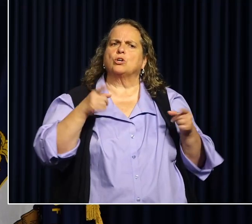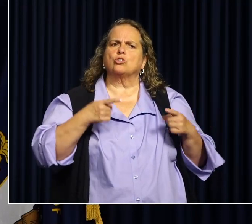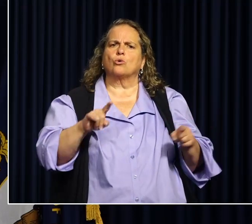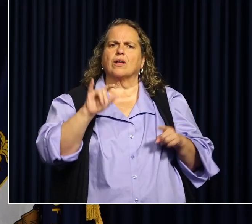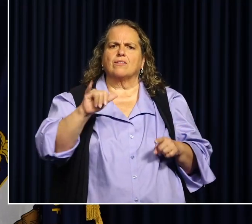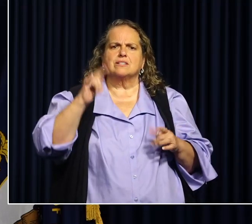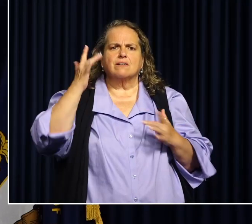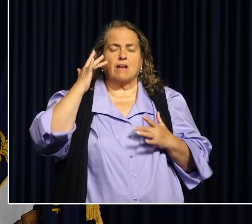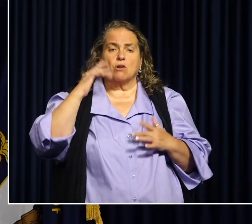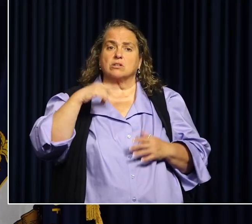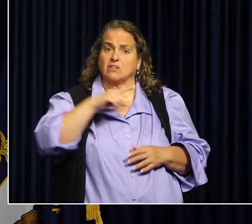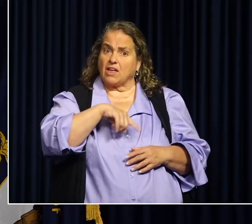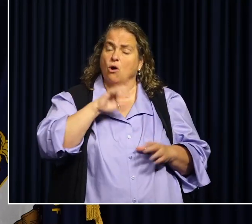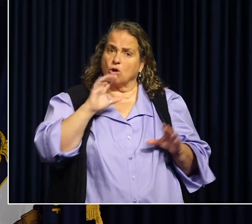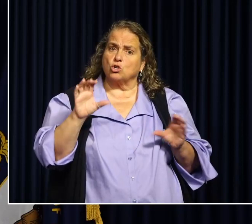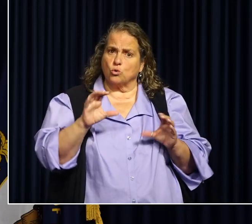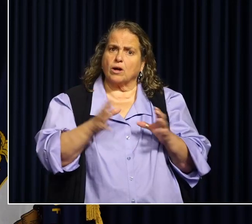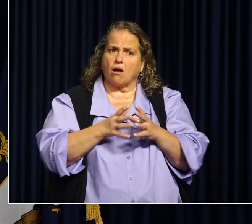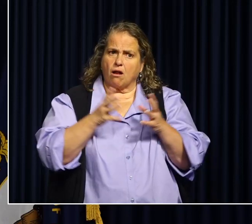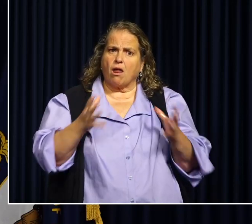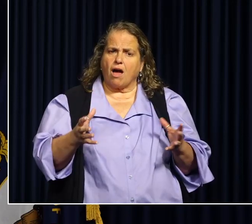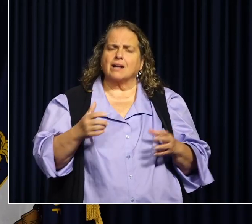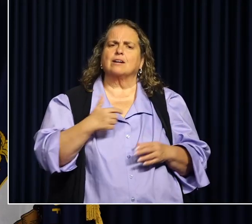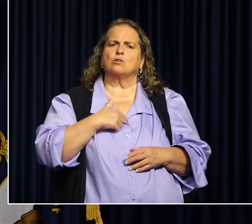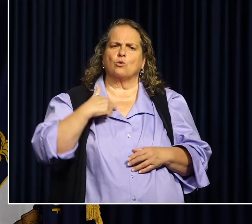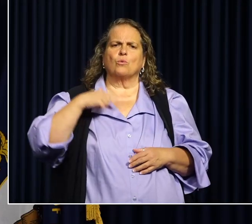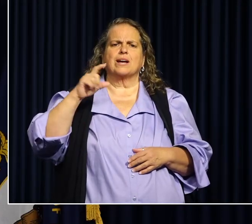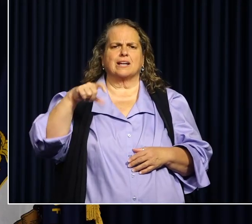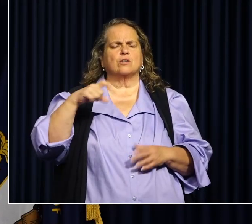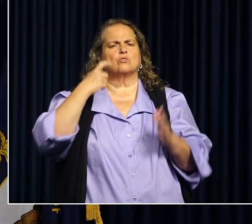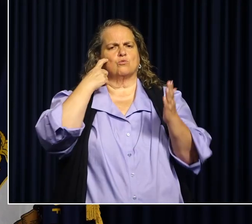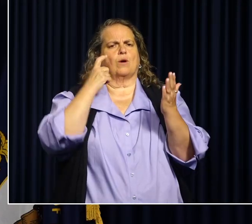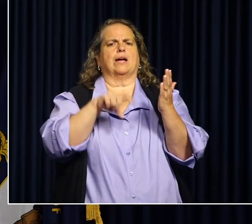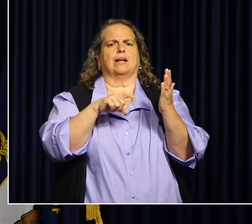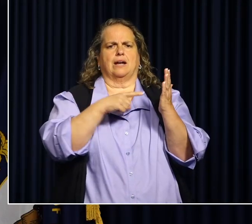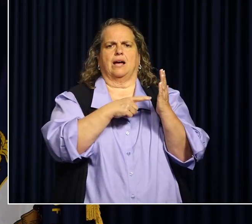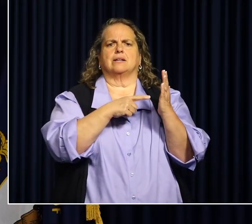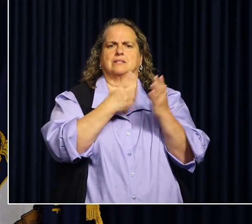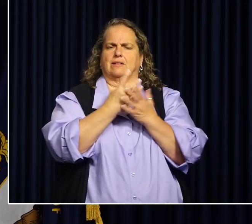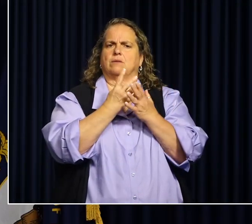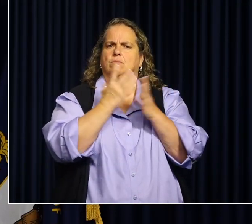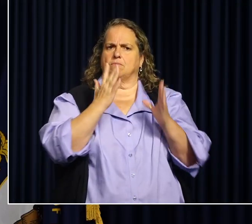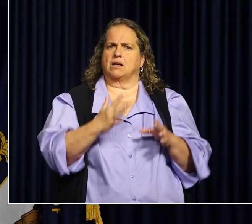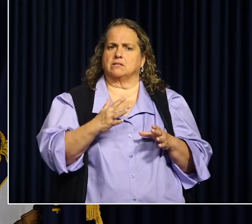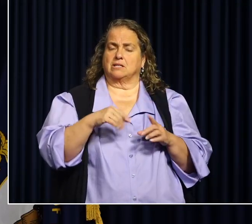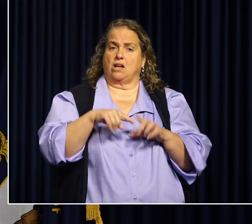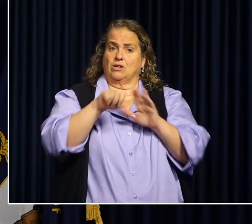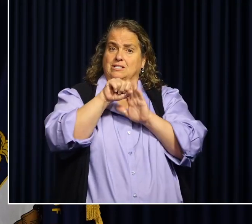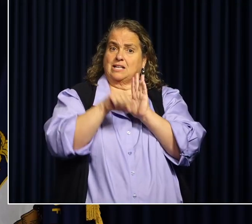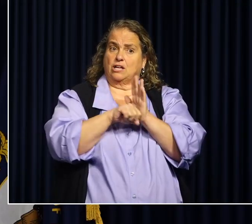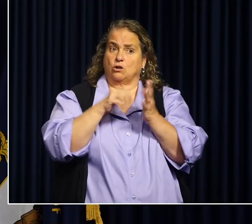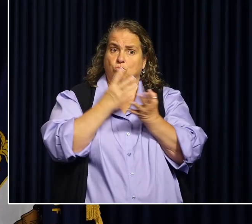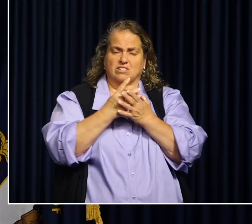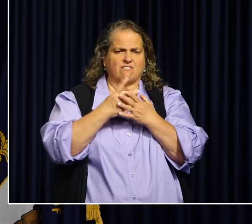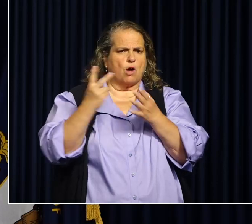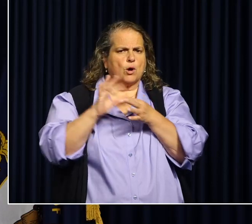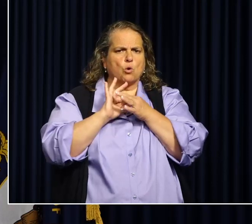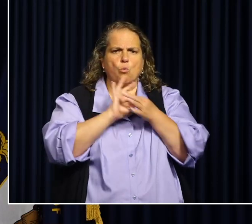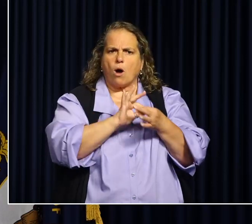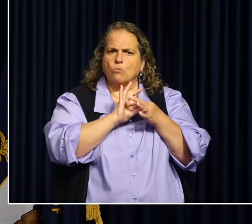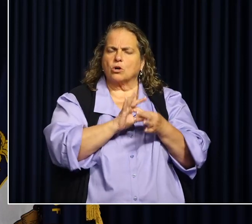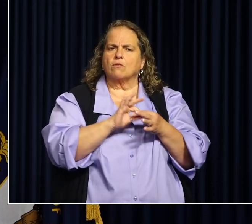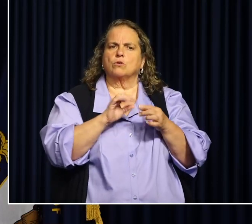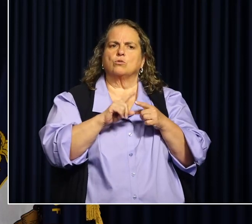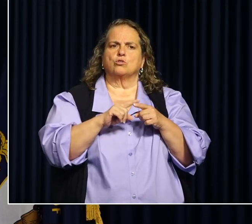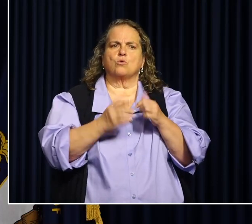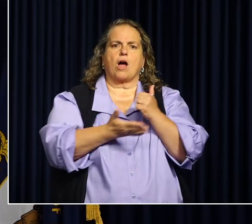doing a lot, and I think that needs to be recognized. Our inmates in our state prison have been cooperative in efforts to help